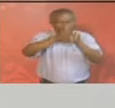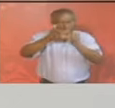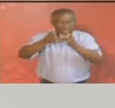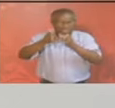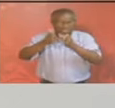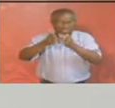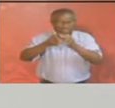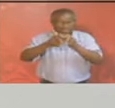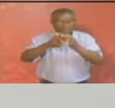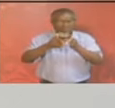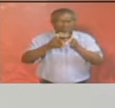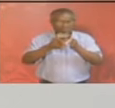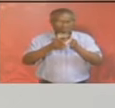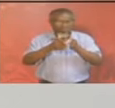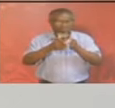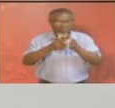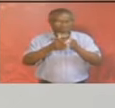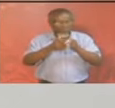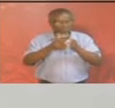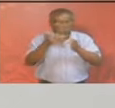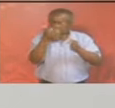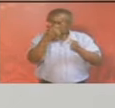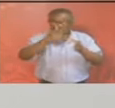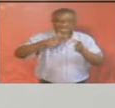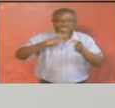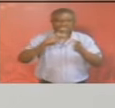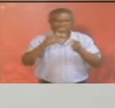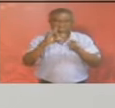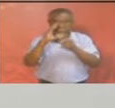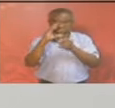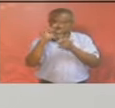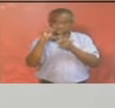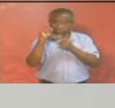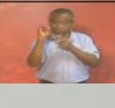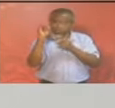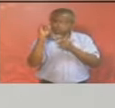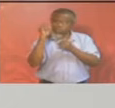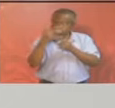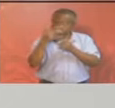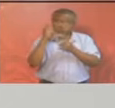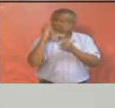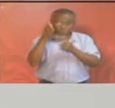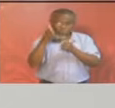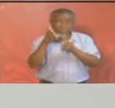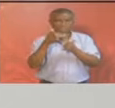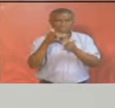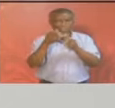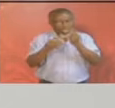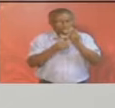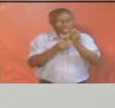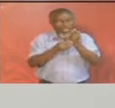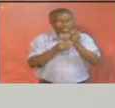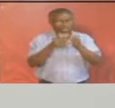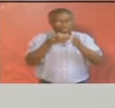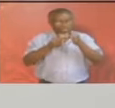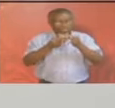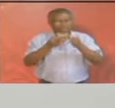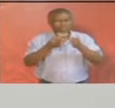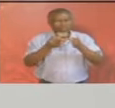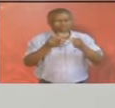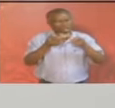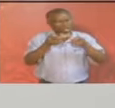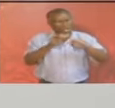mounted by any county, by any public health system, as we note an increase in trend in infectious disease or in